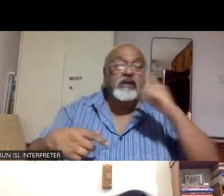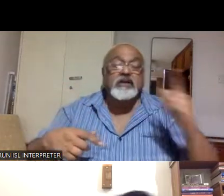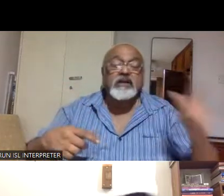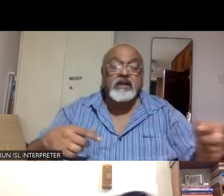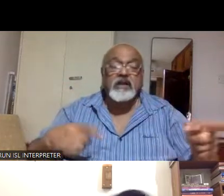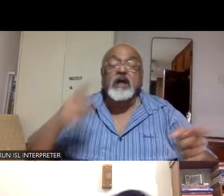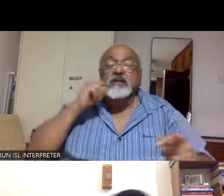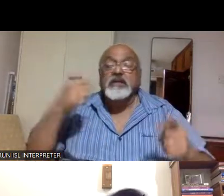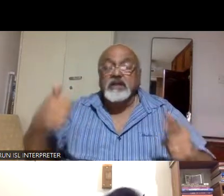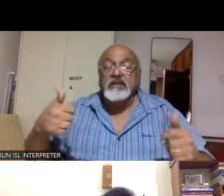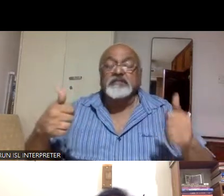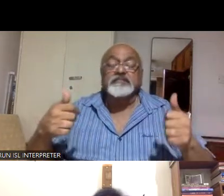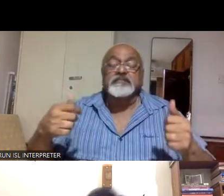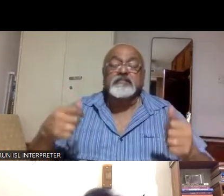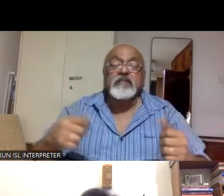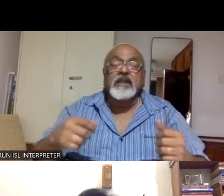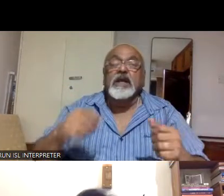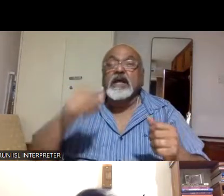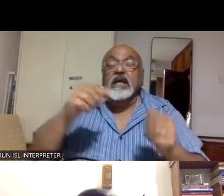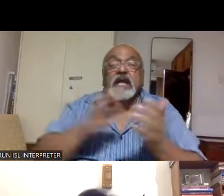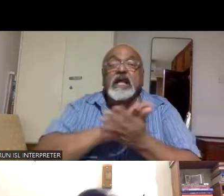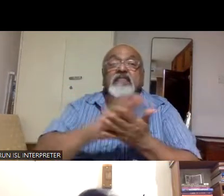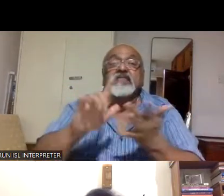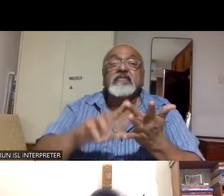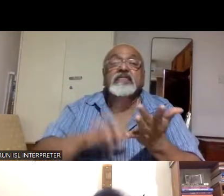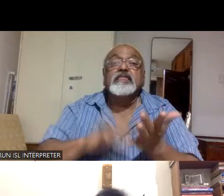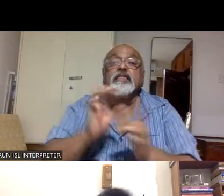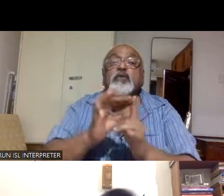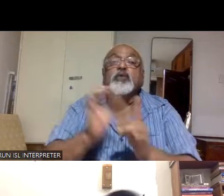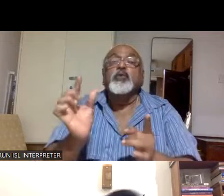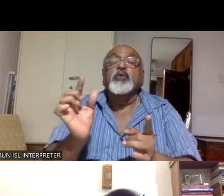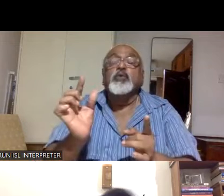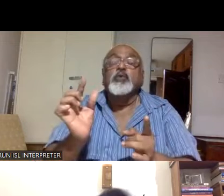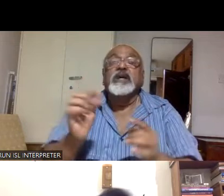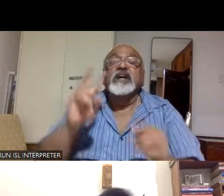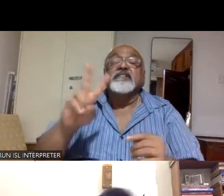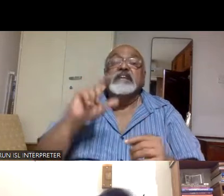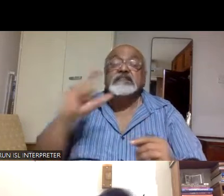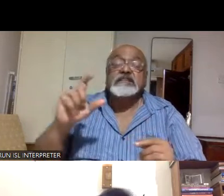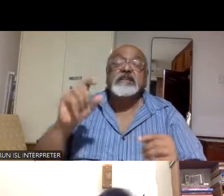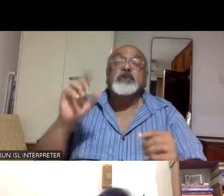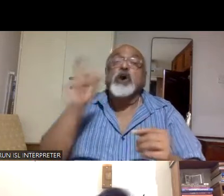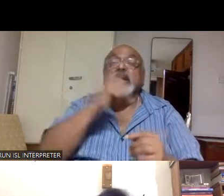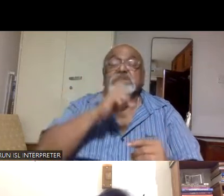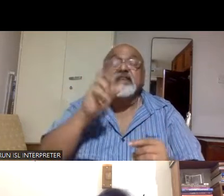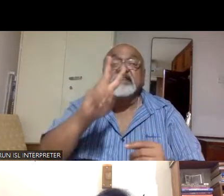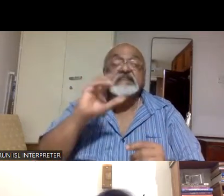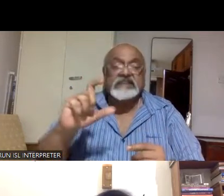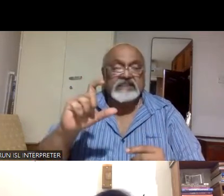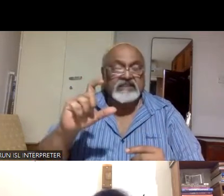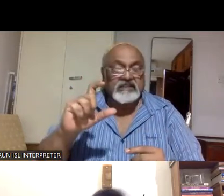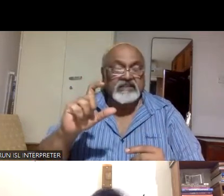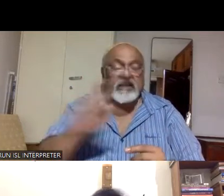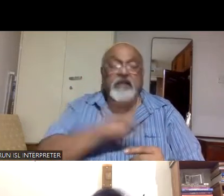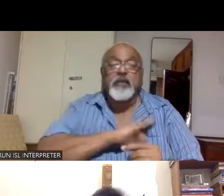out with a newspaper report where they had compared the salary of the vice chancellors of universities, the board